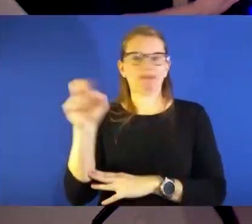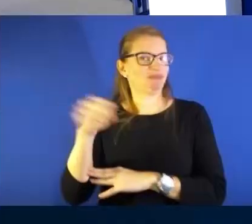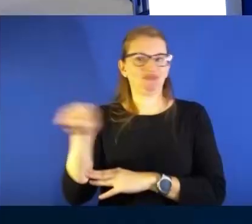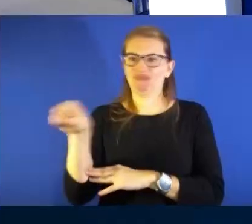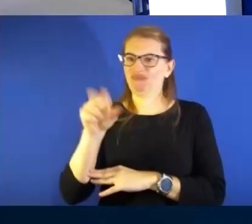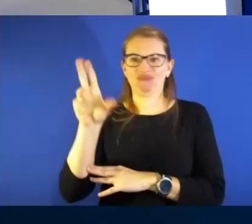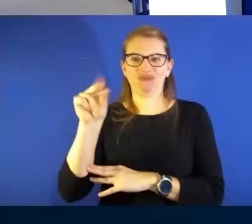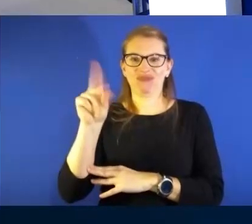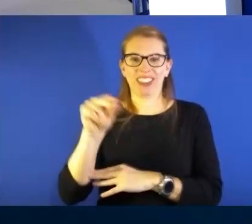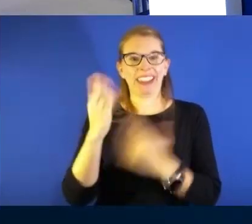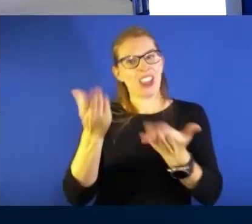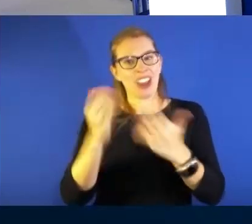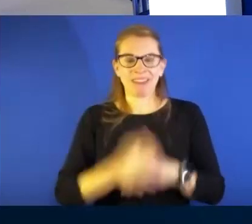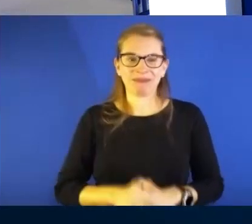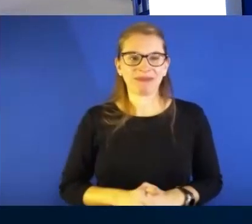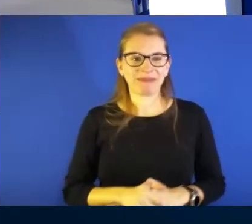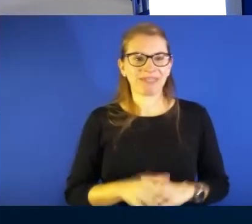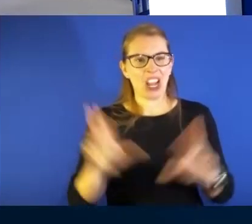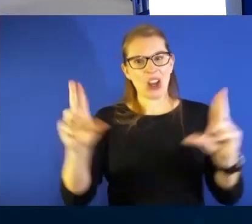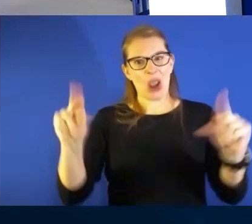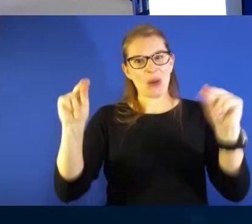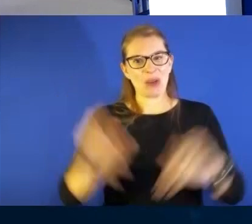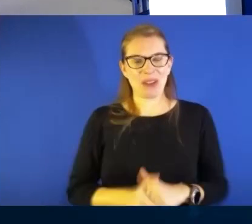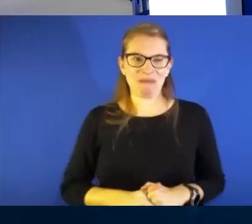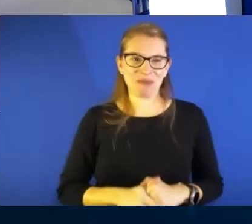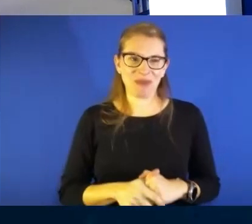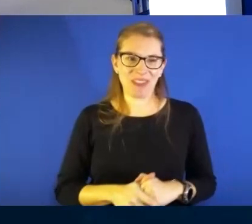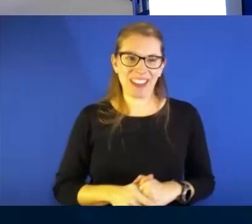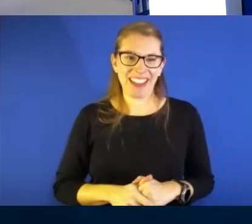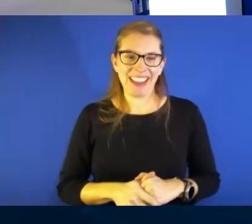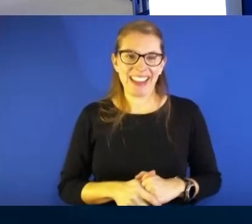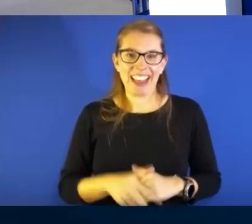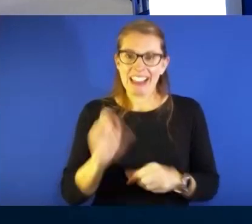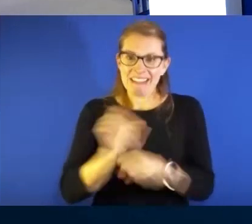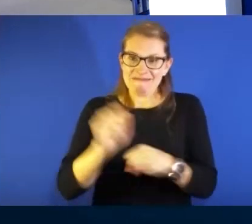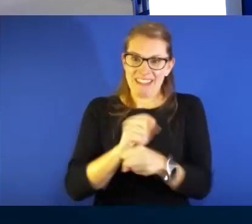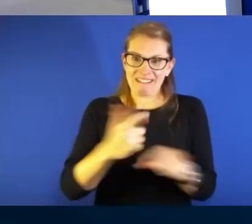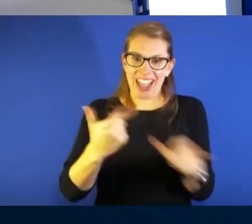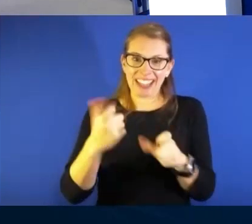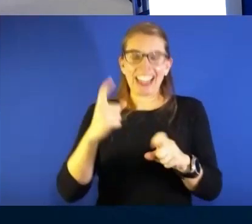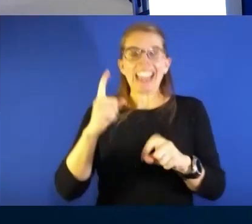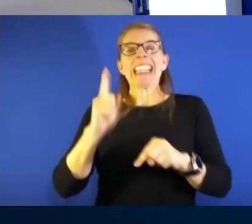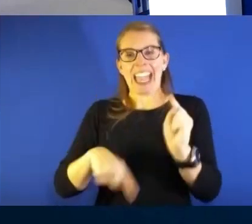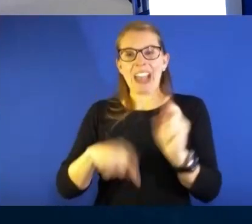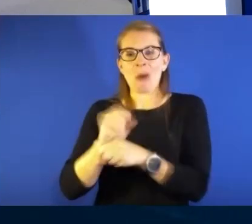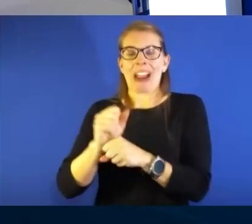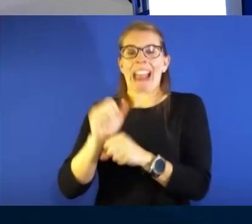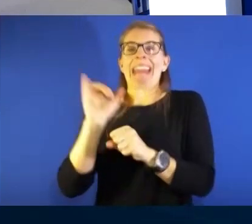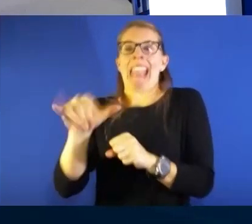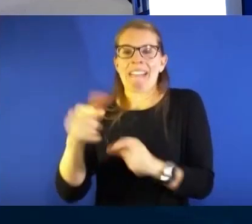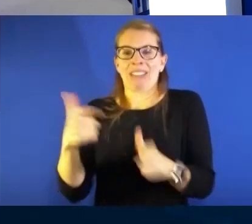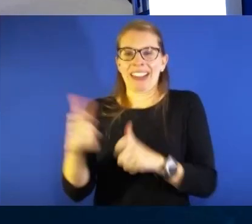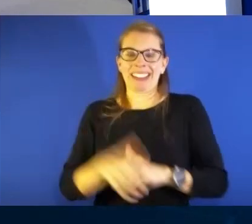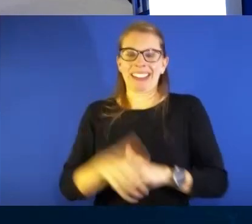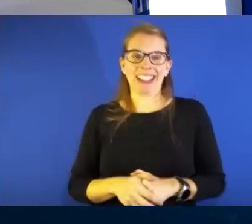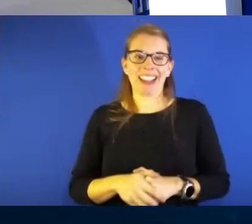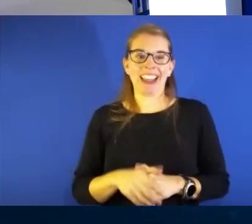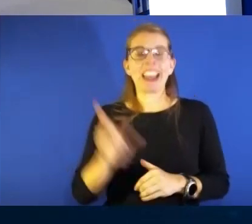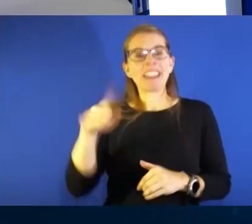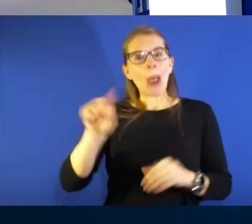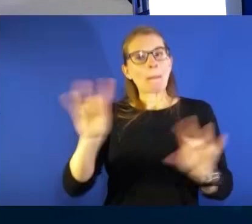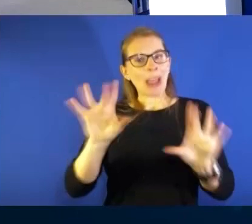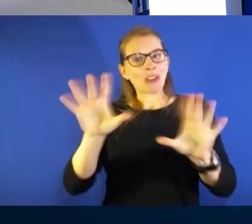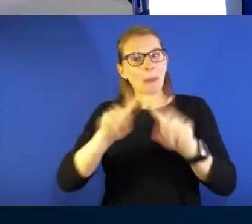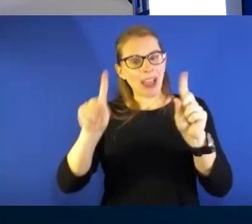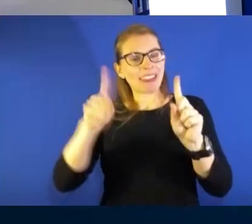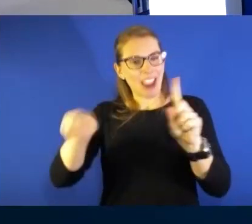there. They are right there. Saying There's our no. guys. That's right. They just can't. They work fast. They just can't work that fast. Yes, they can't work that fast. They are not that magical, but they're fantastic. Okay,